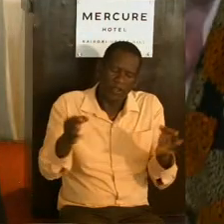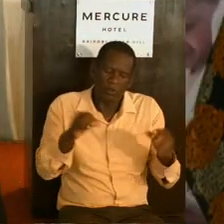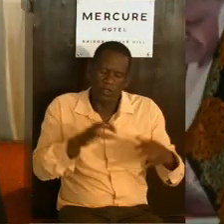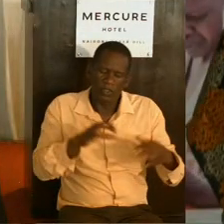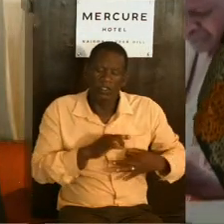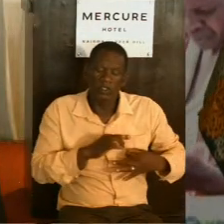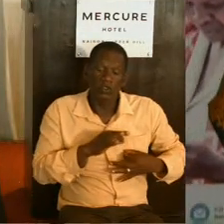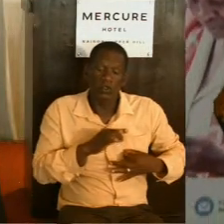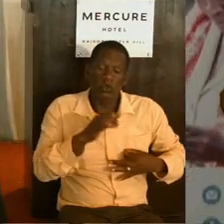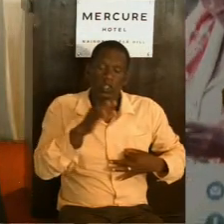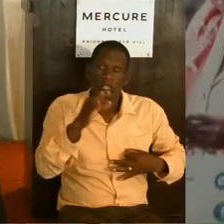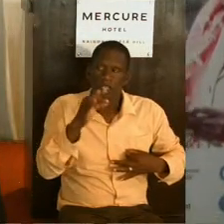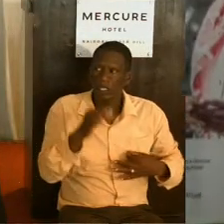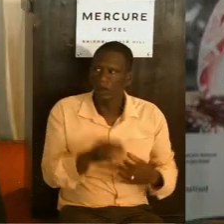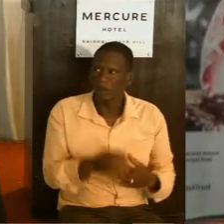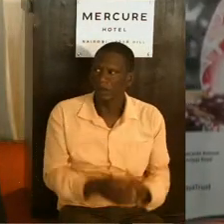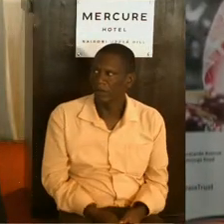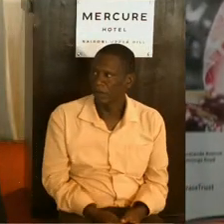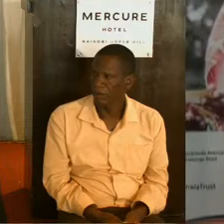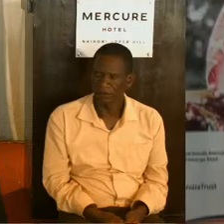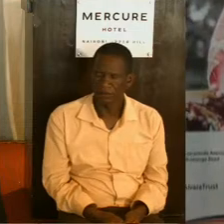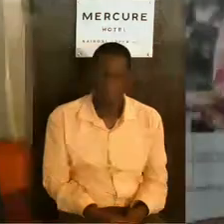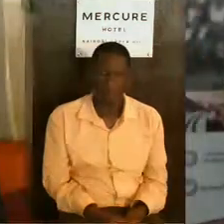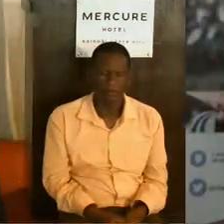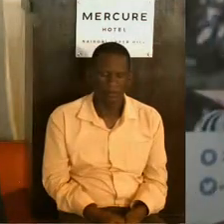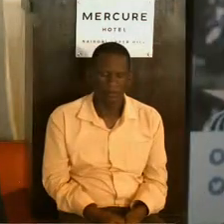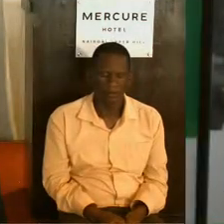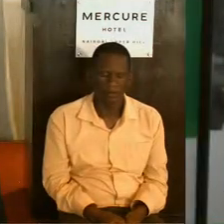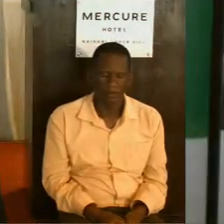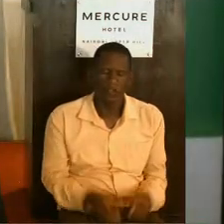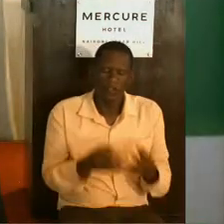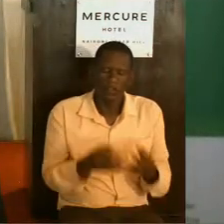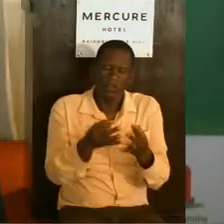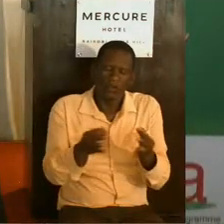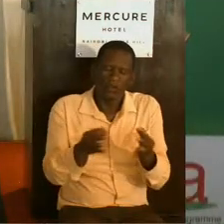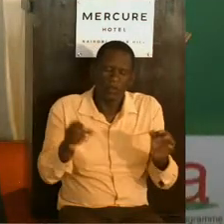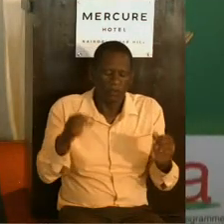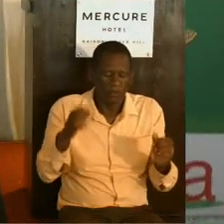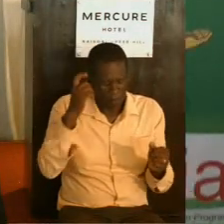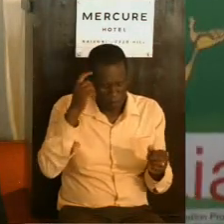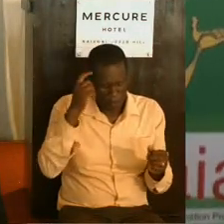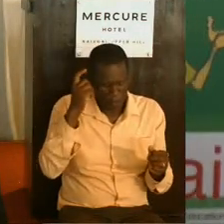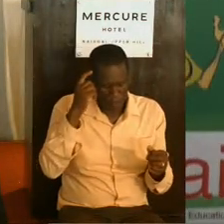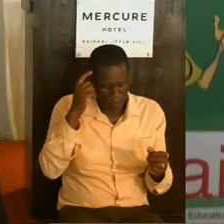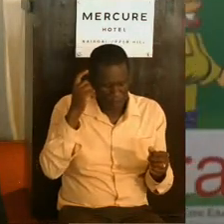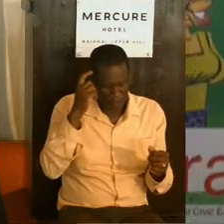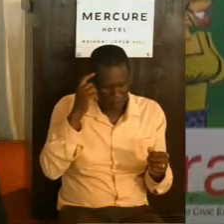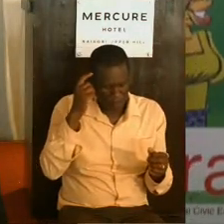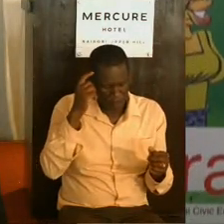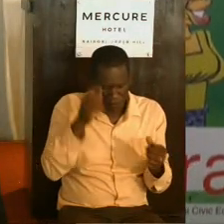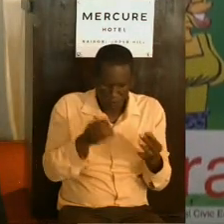freedom of the Soul freedom of the Mind